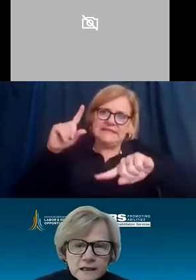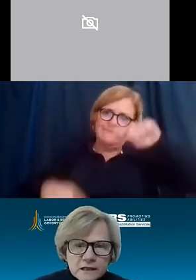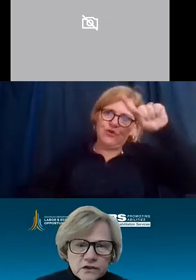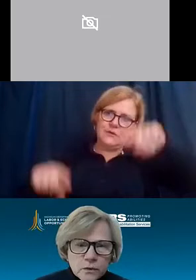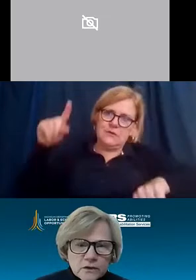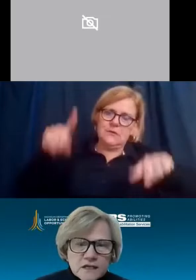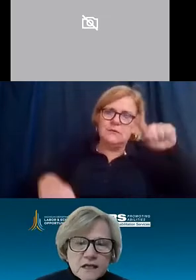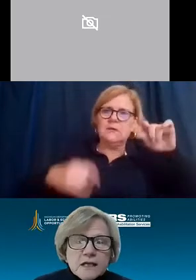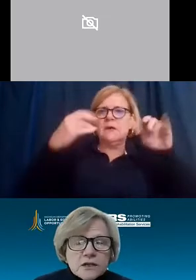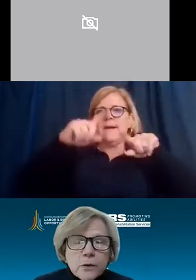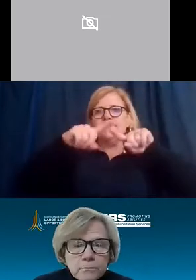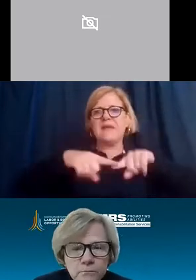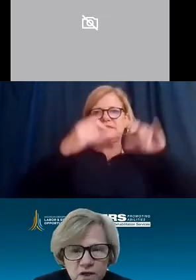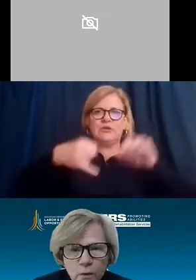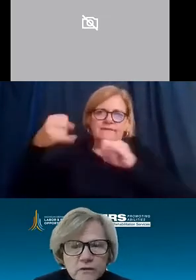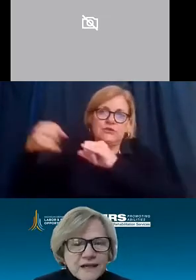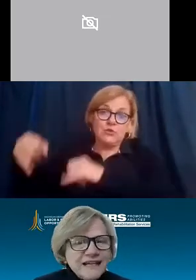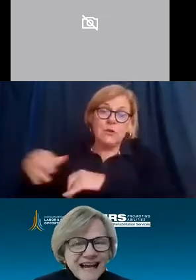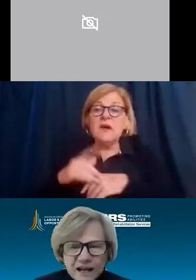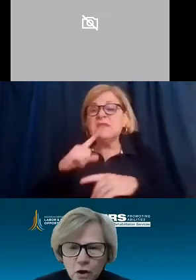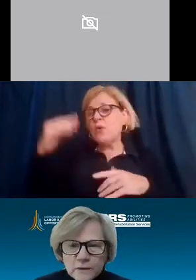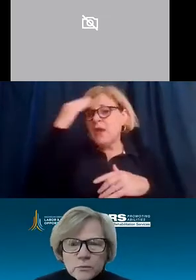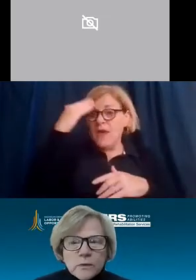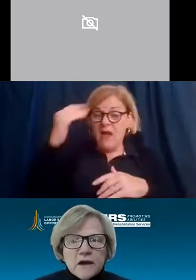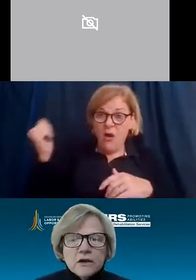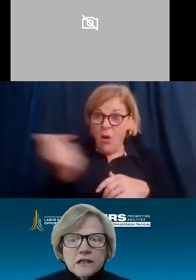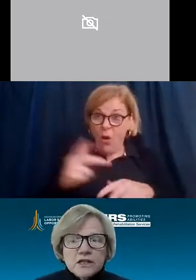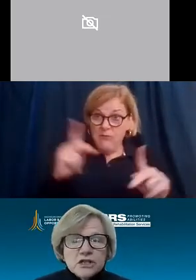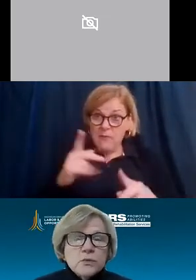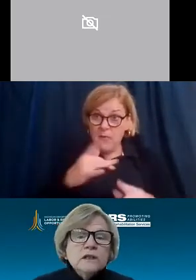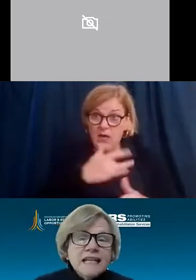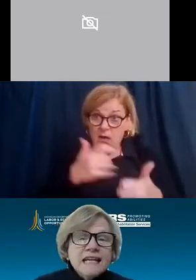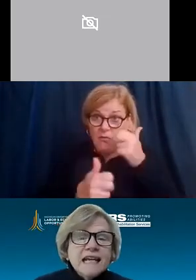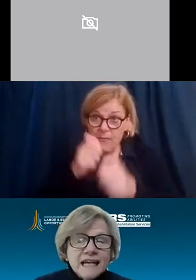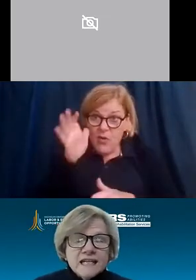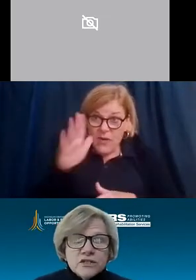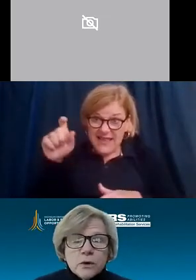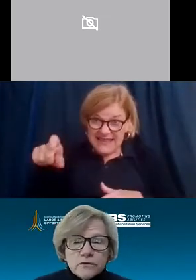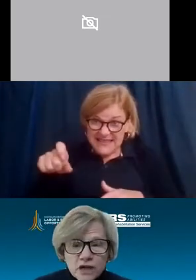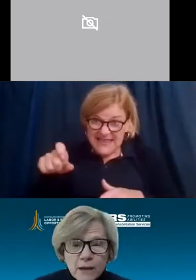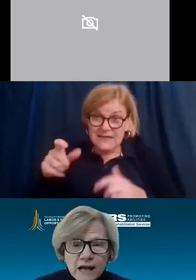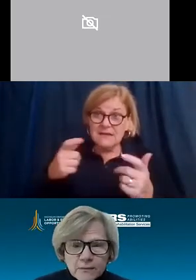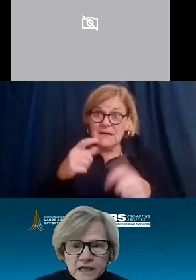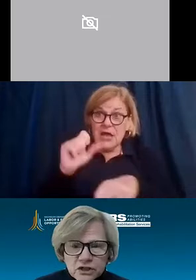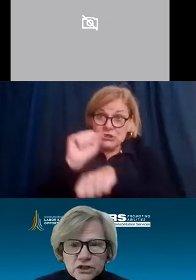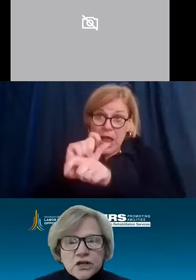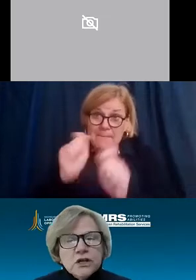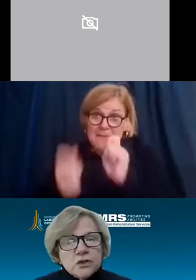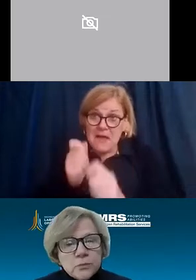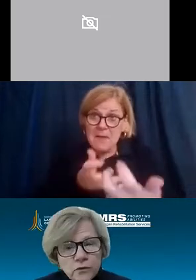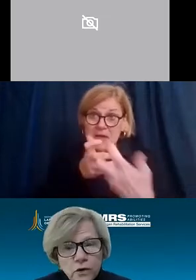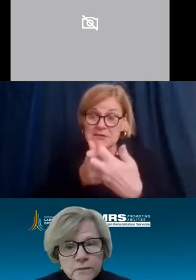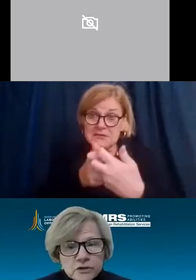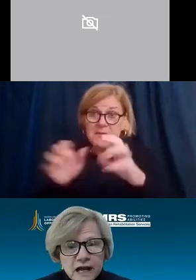between individuals. So be aware that not all people with heart conditions will need any sort of job accommodations